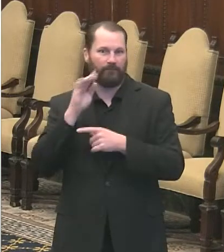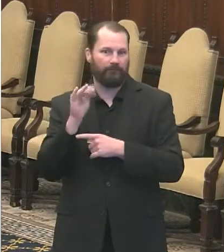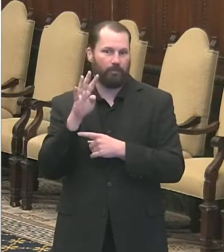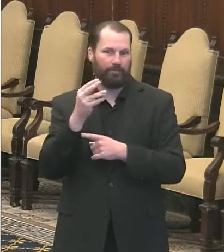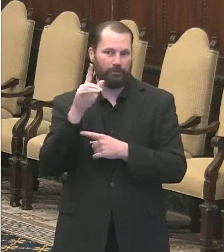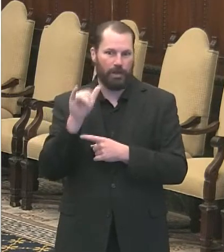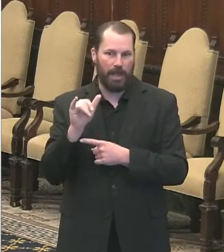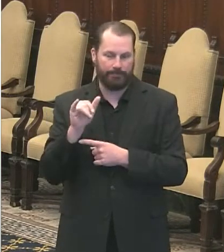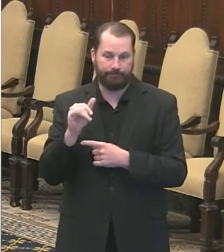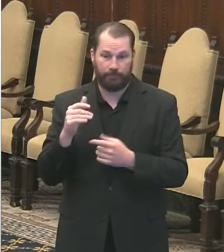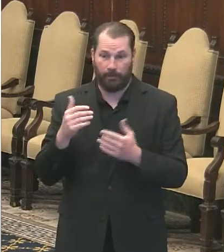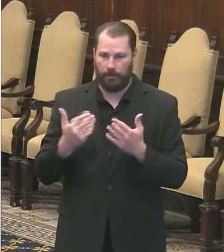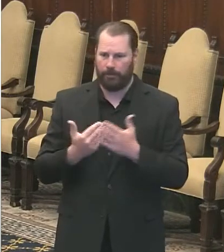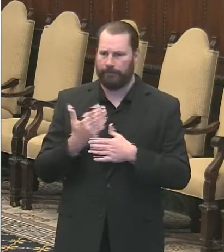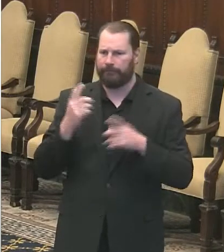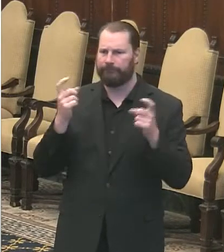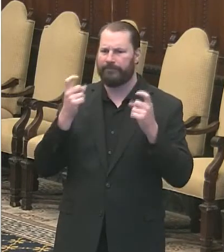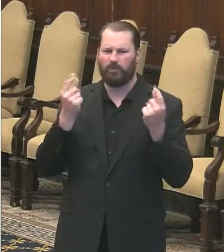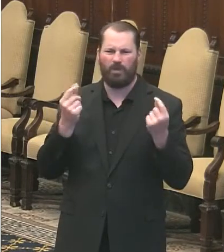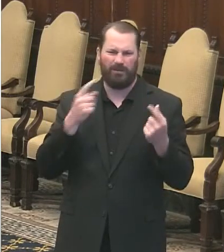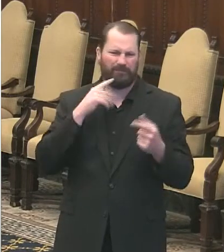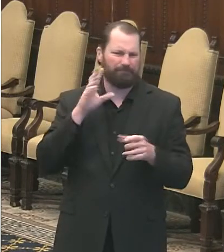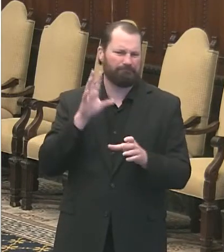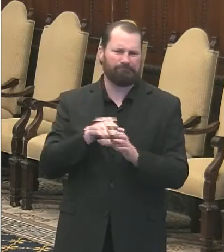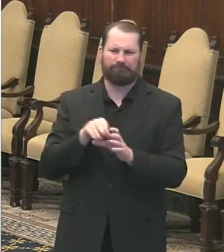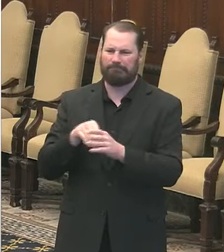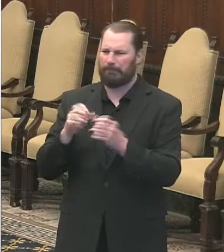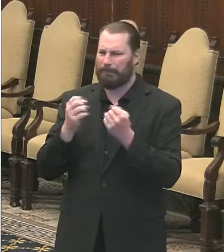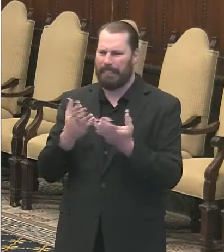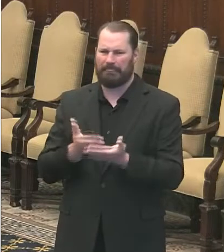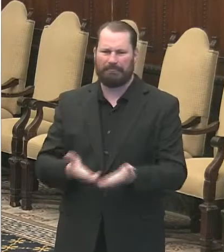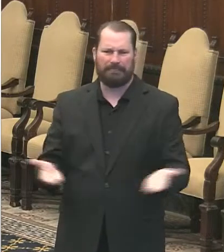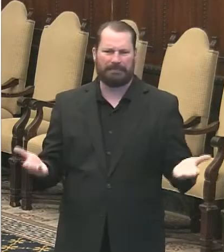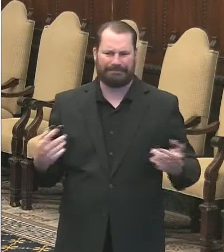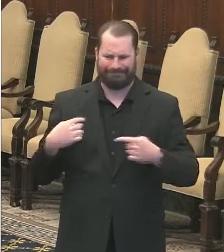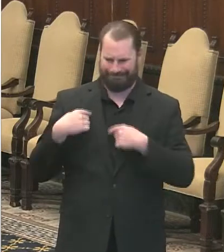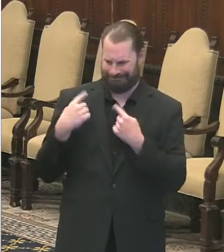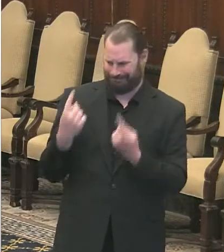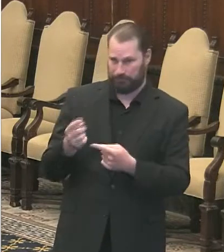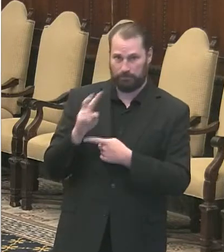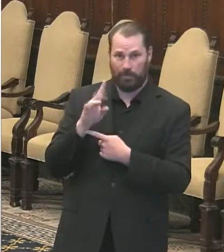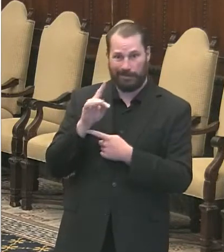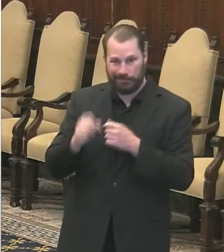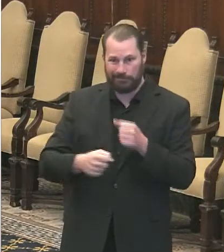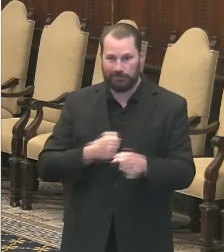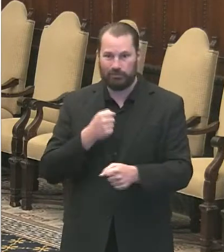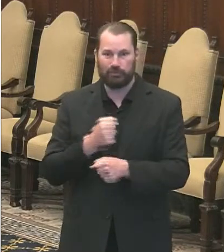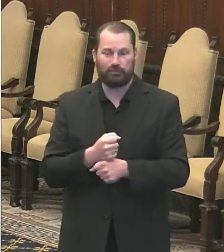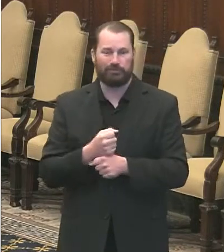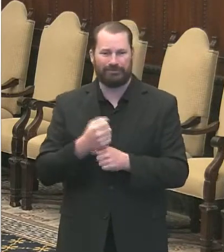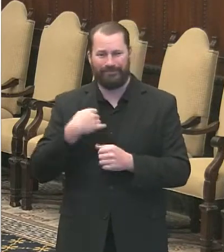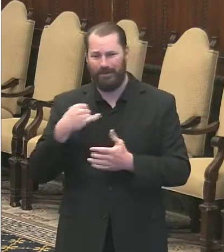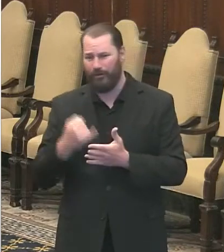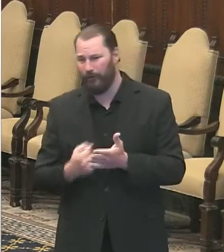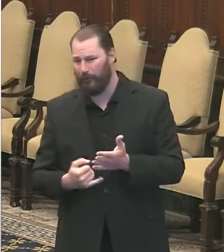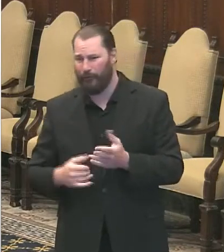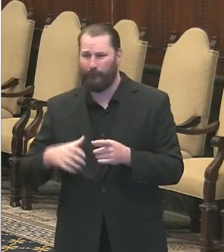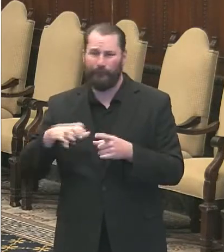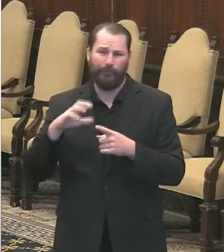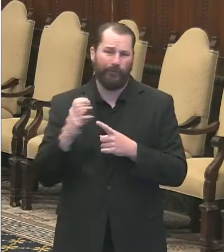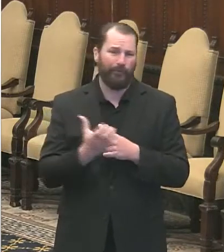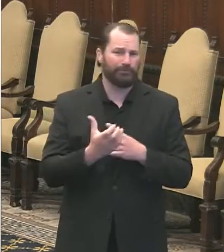many of the elements that people have come to know and love over the past 28 years. Arts, culture, entertainment,